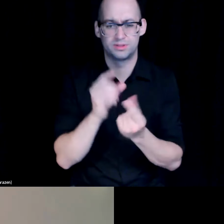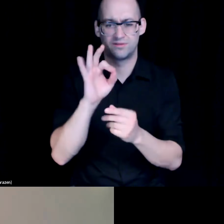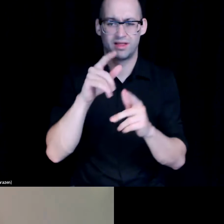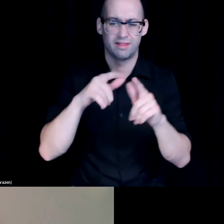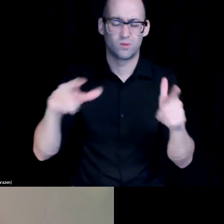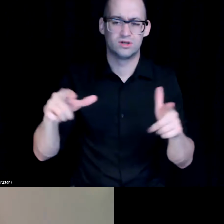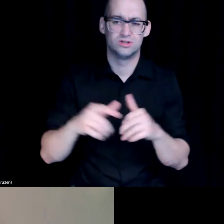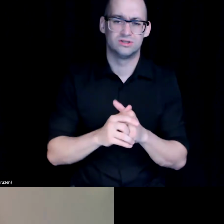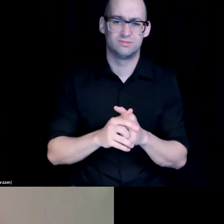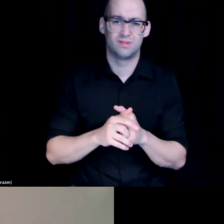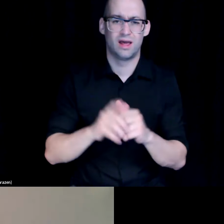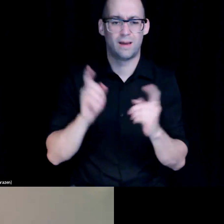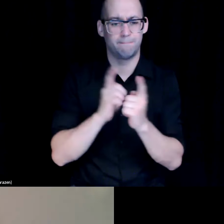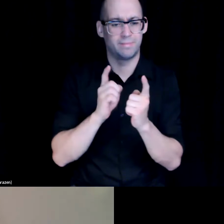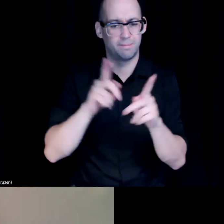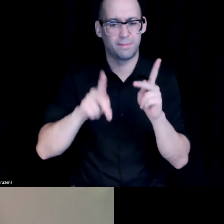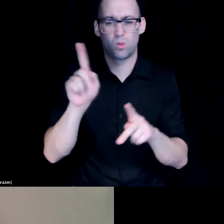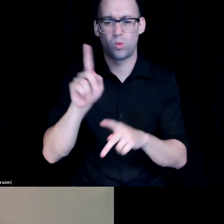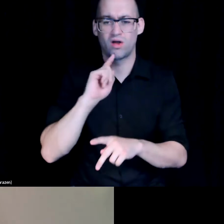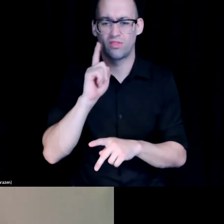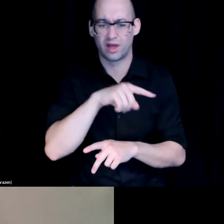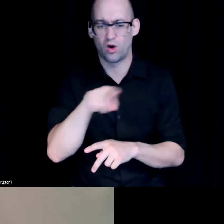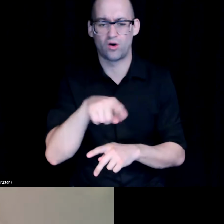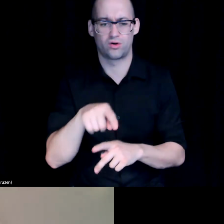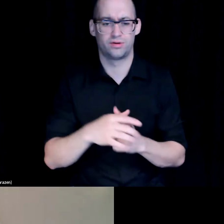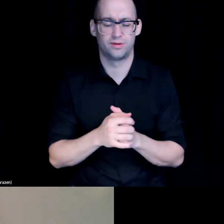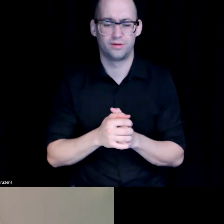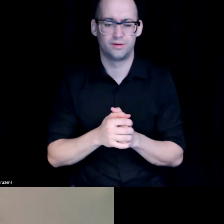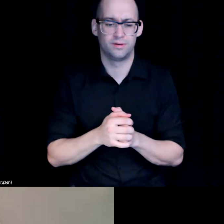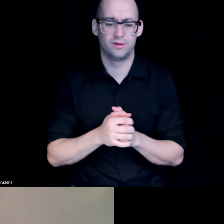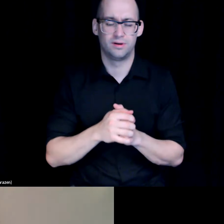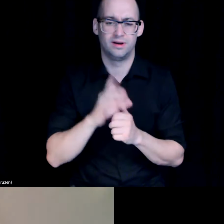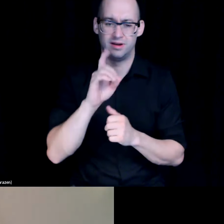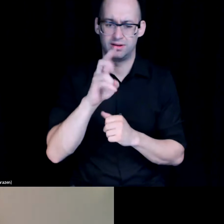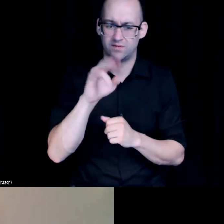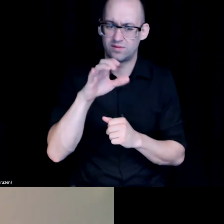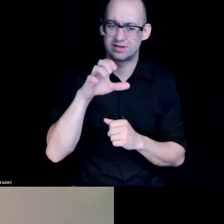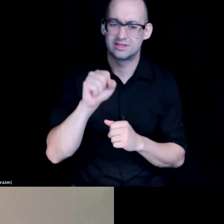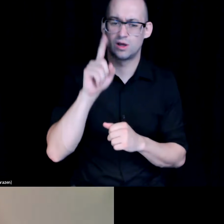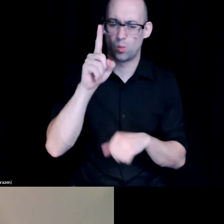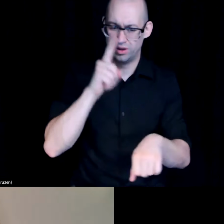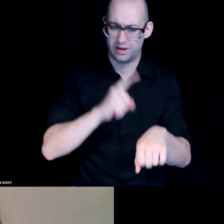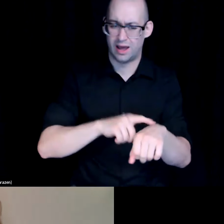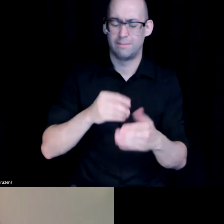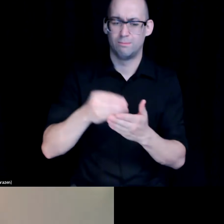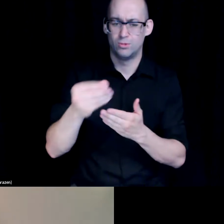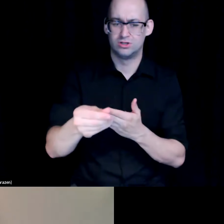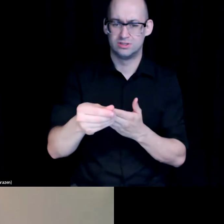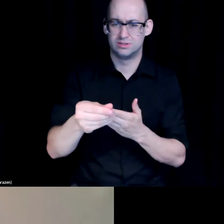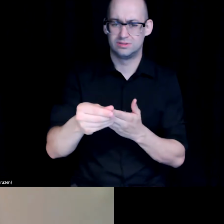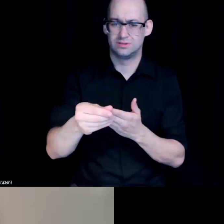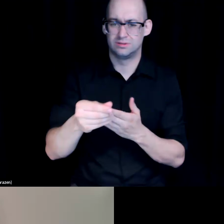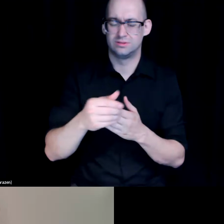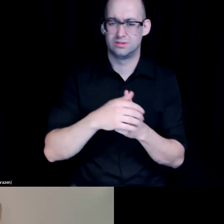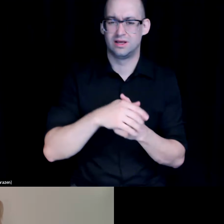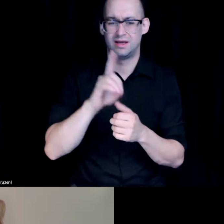and meeting people where they're at with their language needs is just critical. As for devices, it's a one-time purchase. Granted, the device will